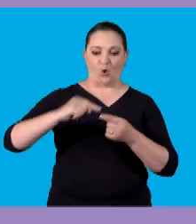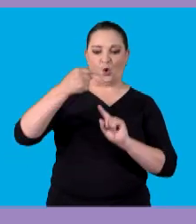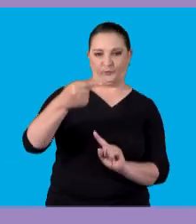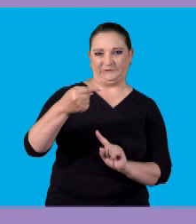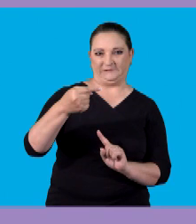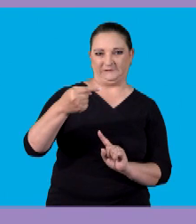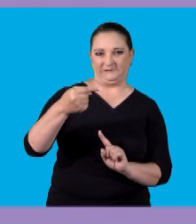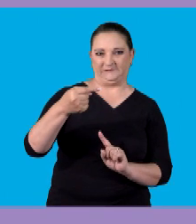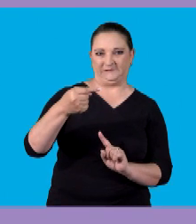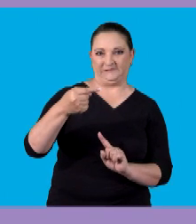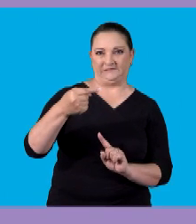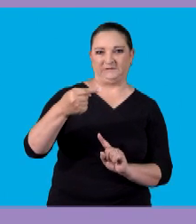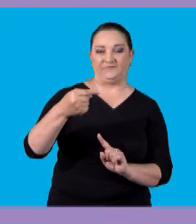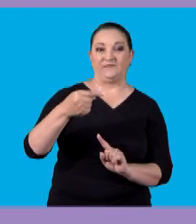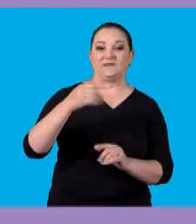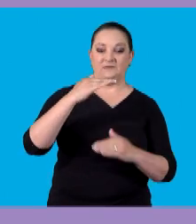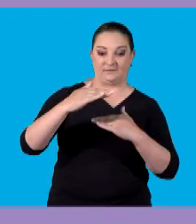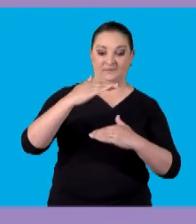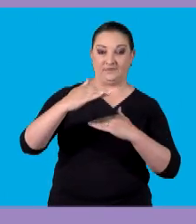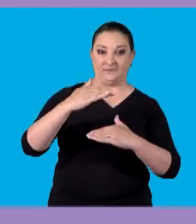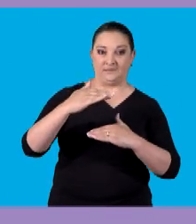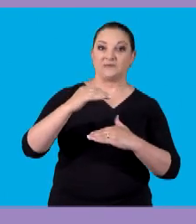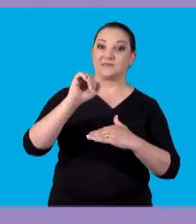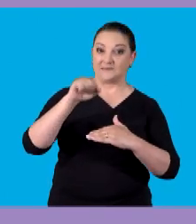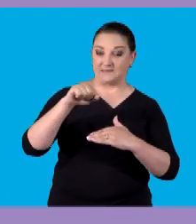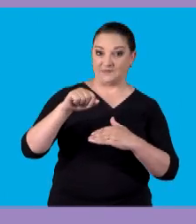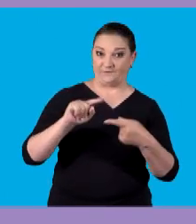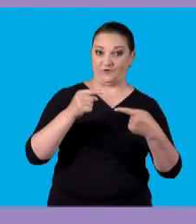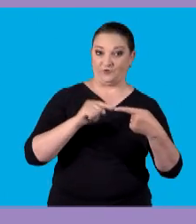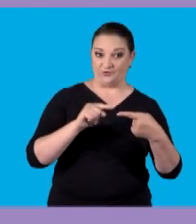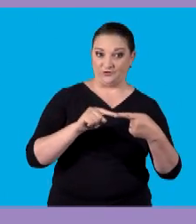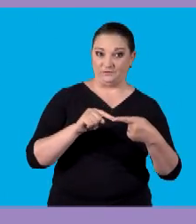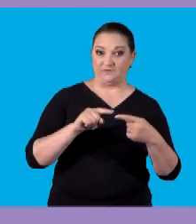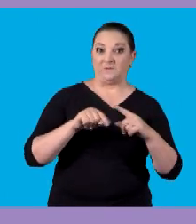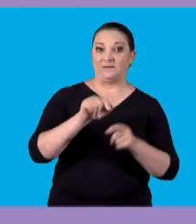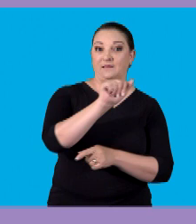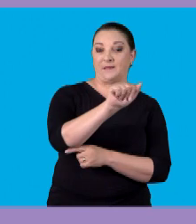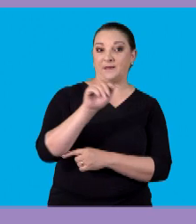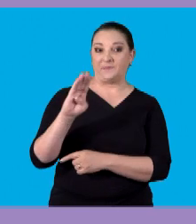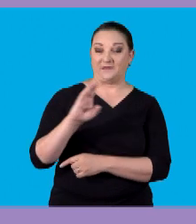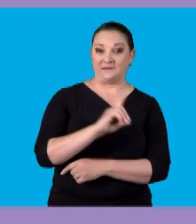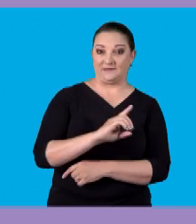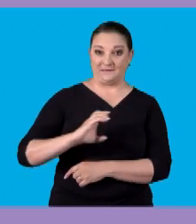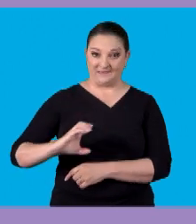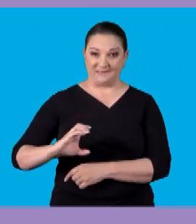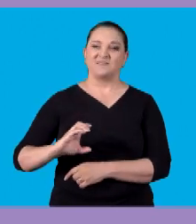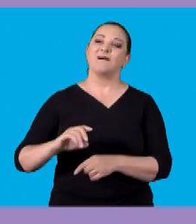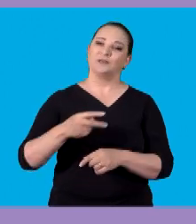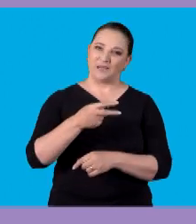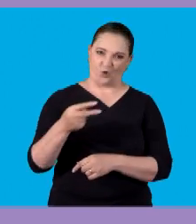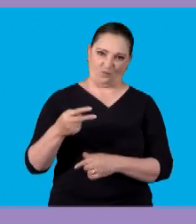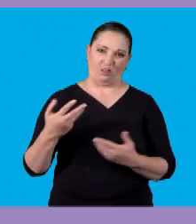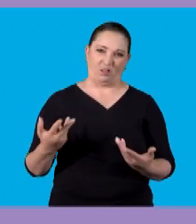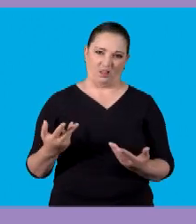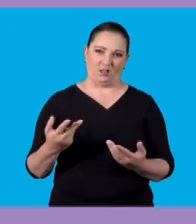other, and as they are opposite each other, they are first of all parallel, and of course AB and DC are